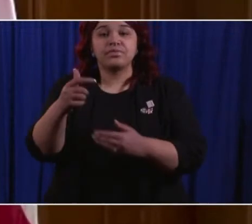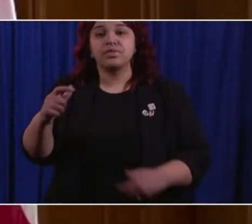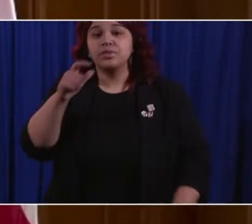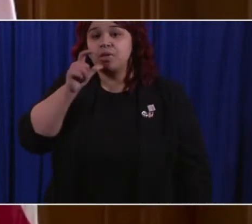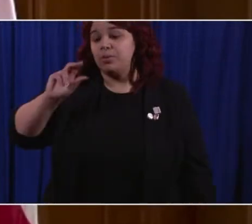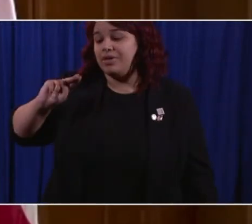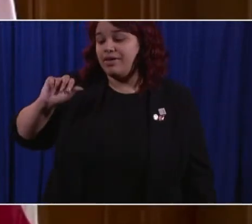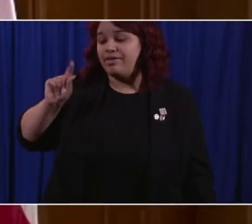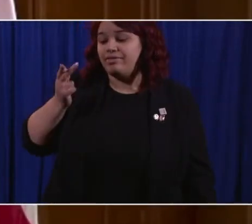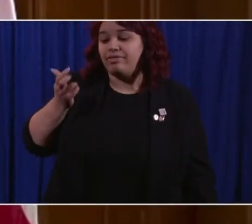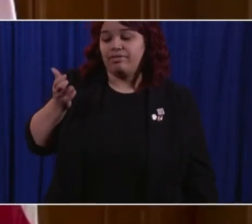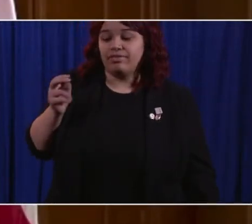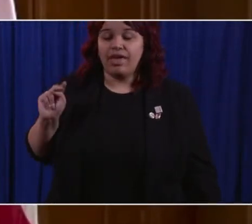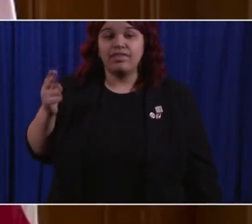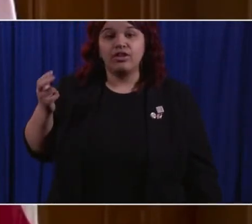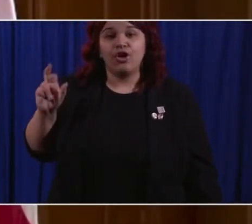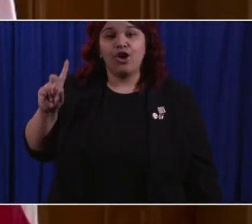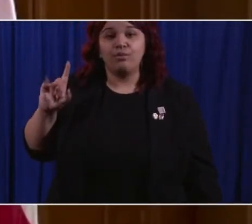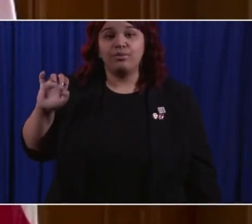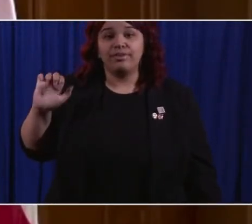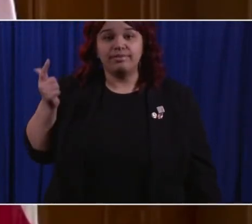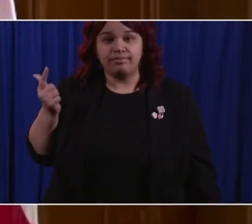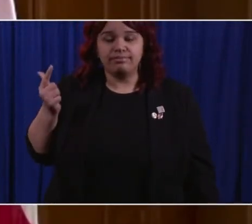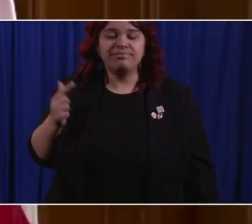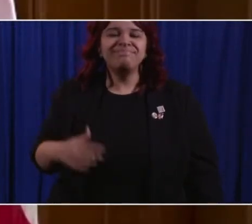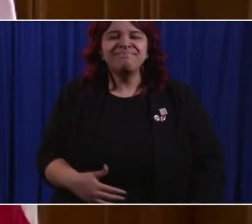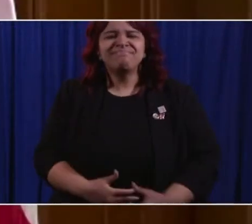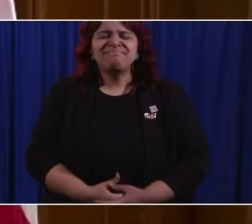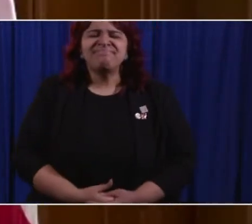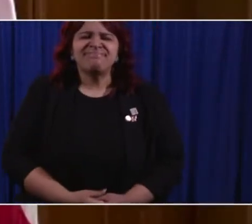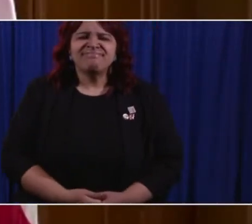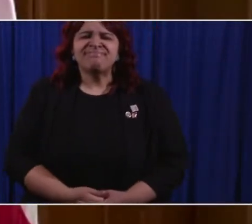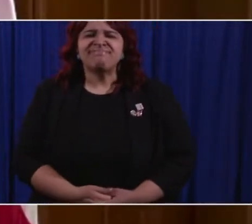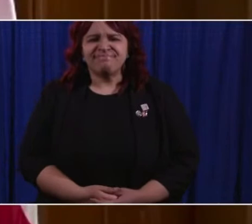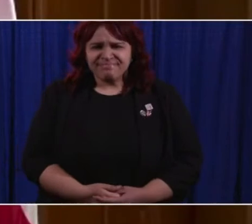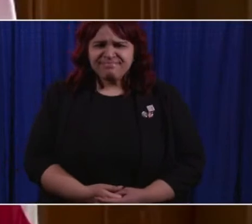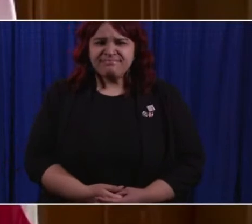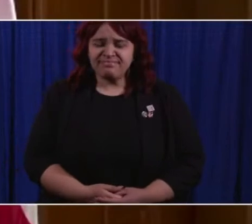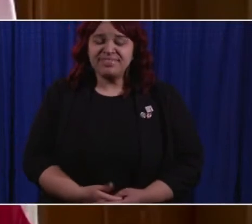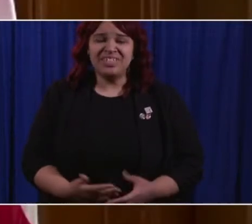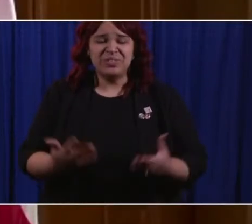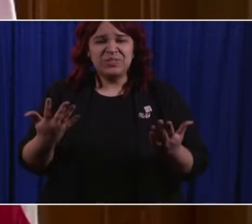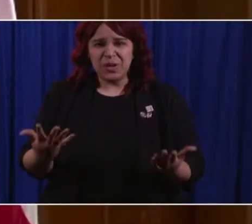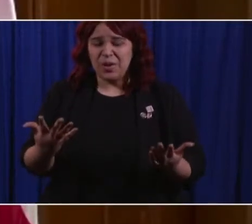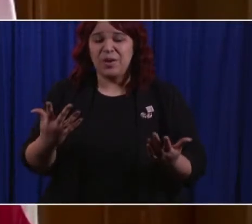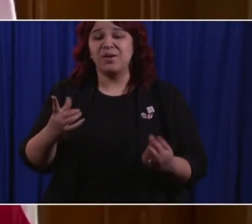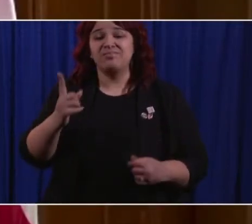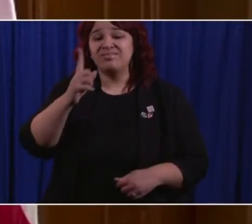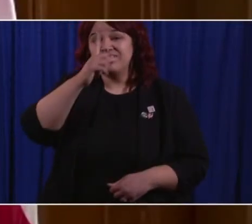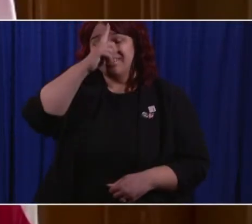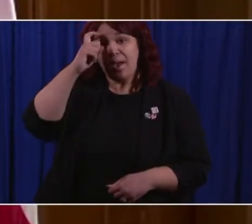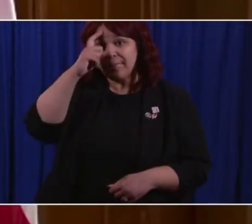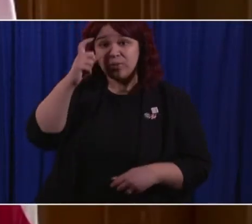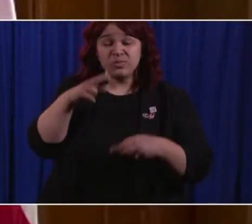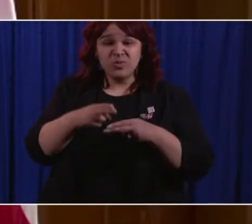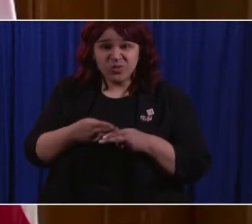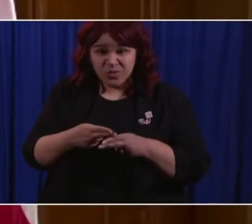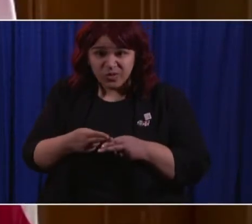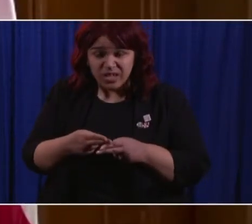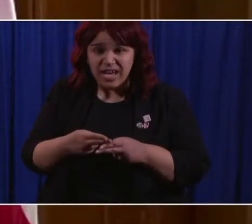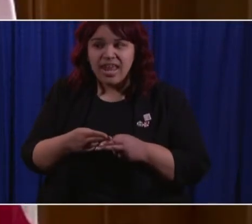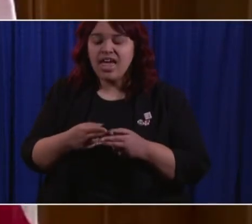Hi, Governor. I was just wondering, as the summer comes around, if for some reason the situation